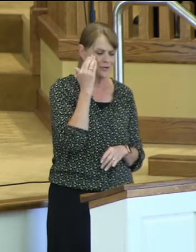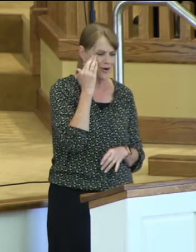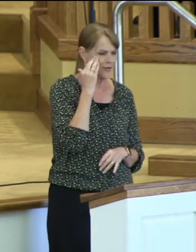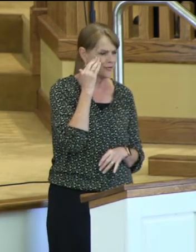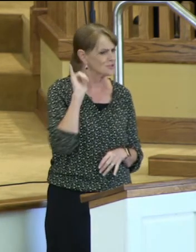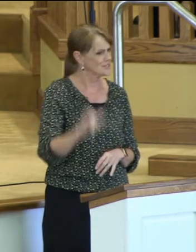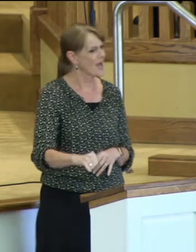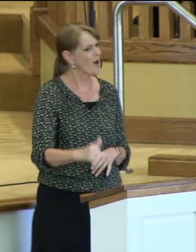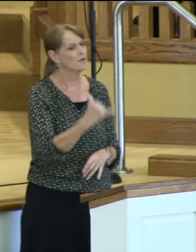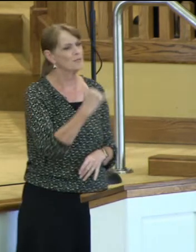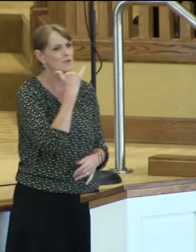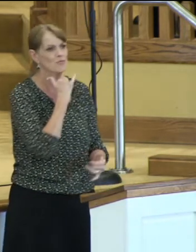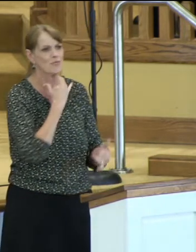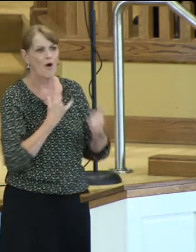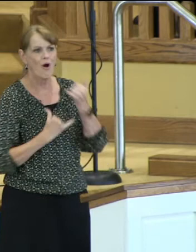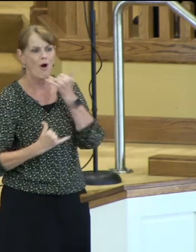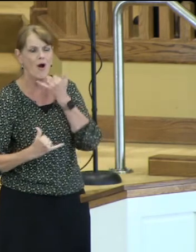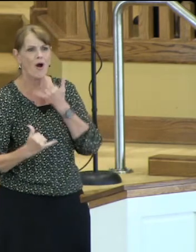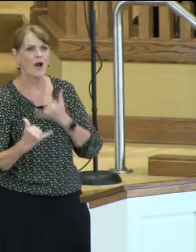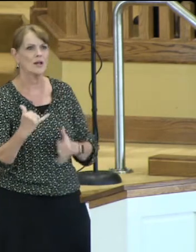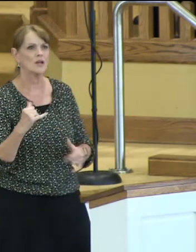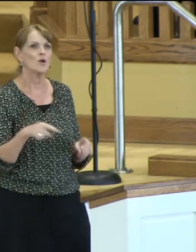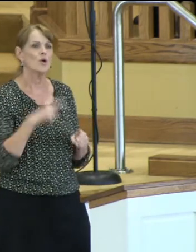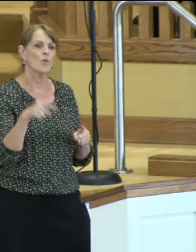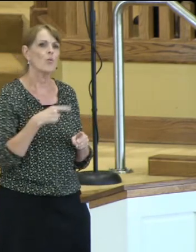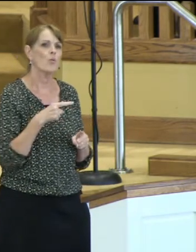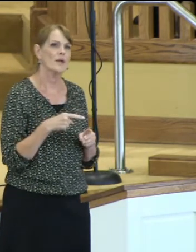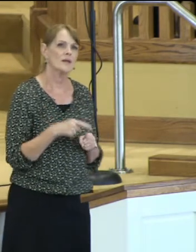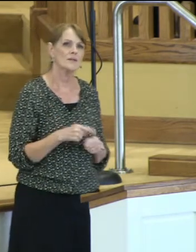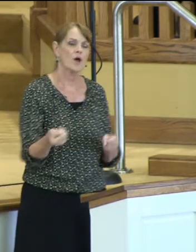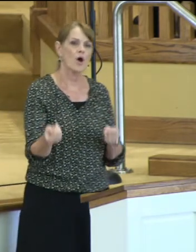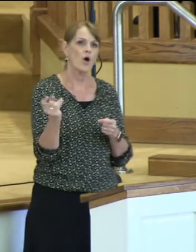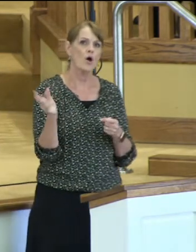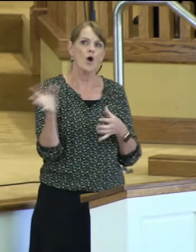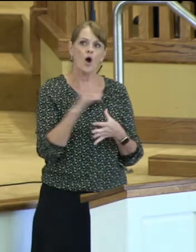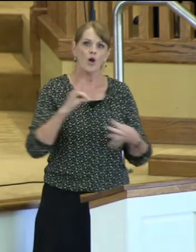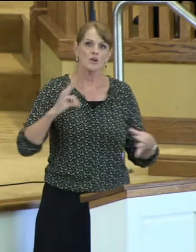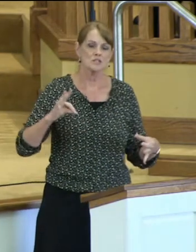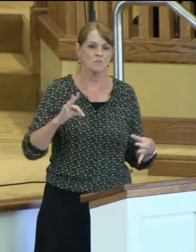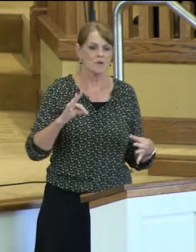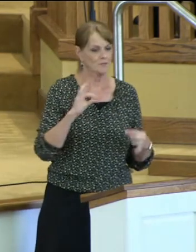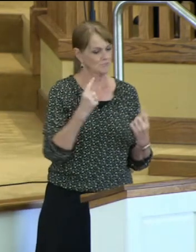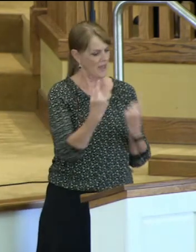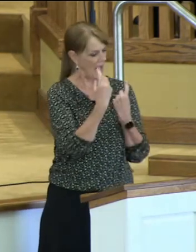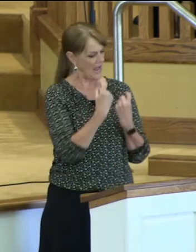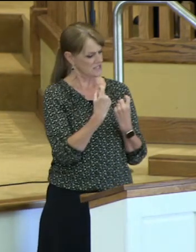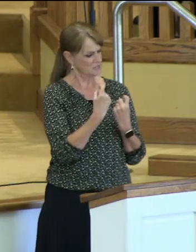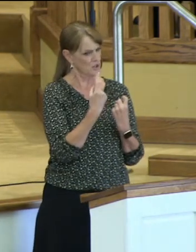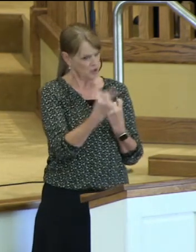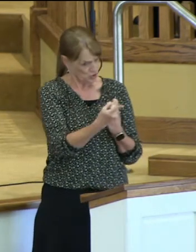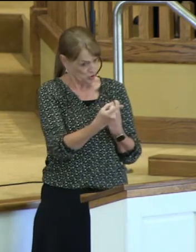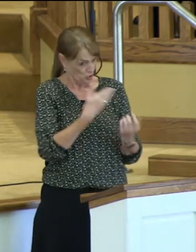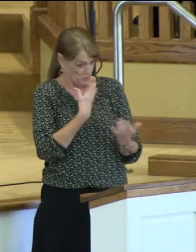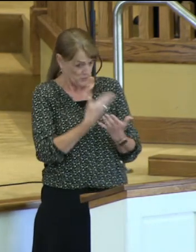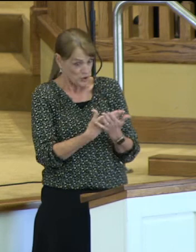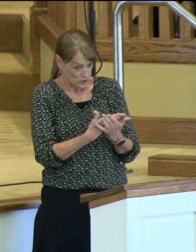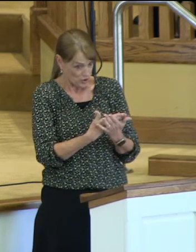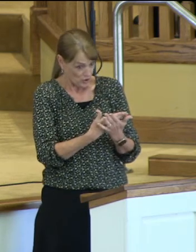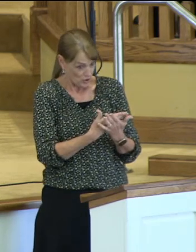that would be. When the Holy Spirit asked me, have you